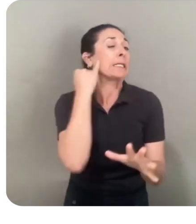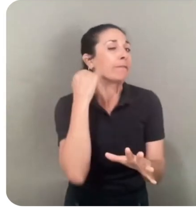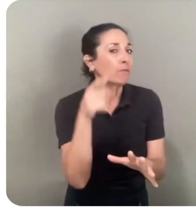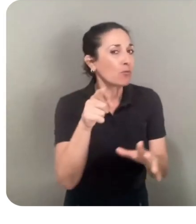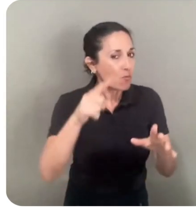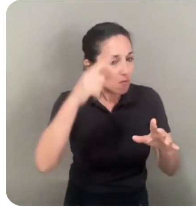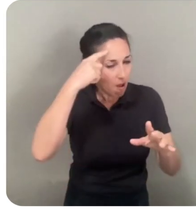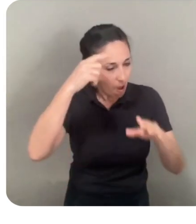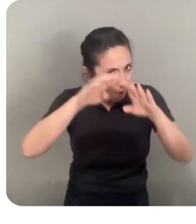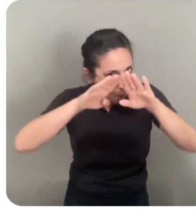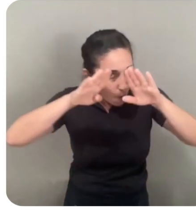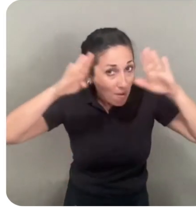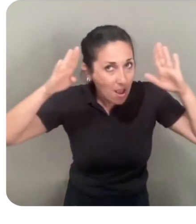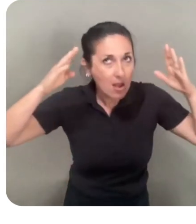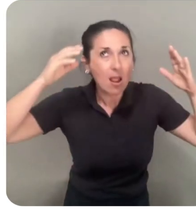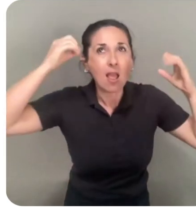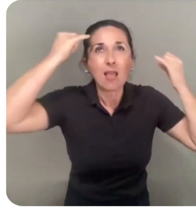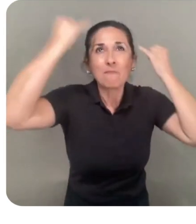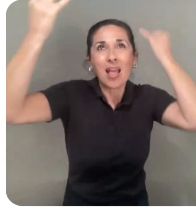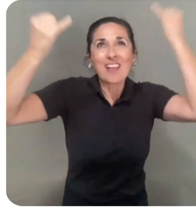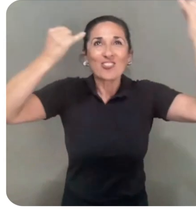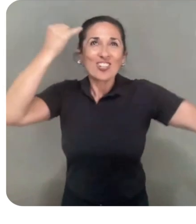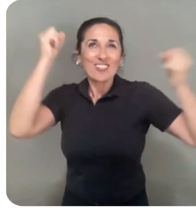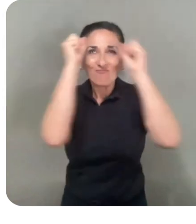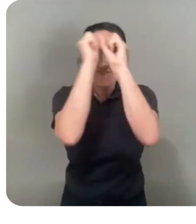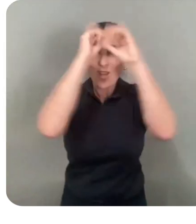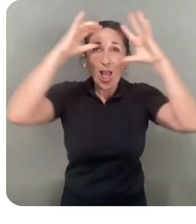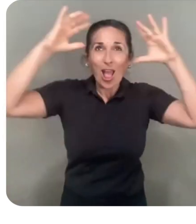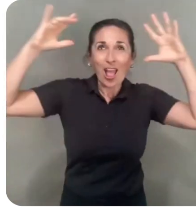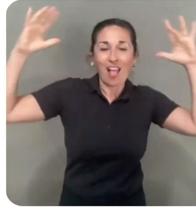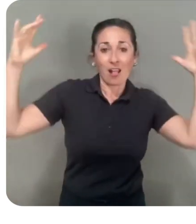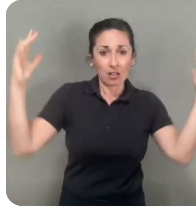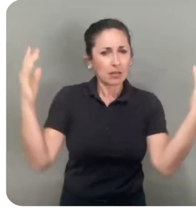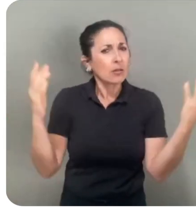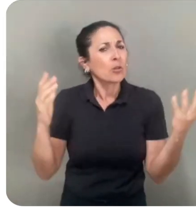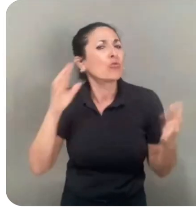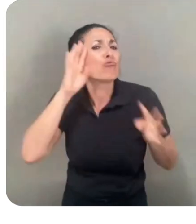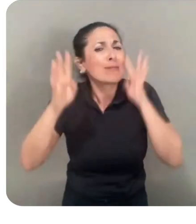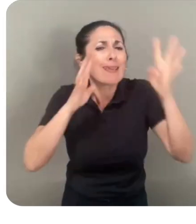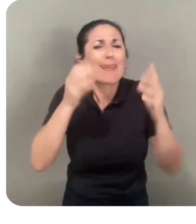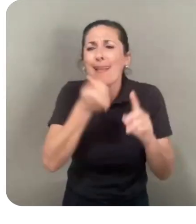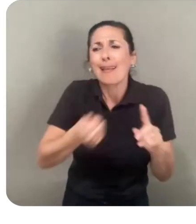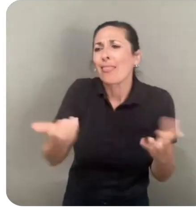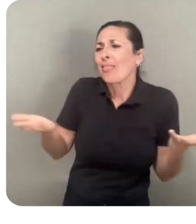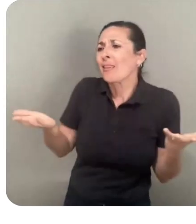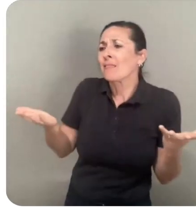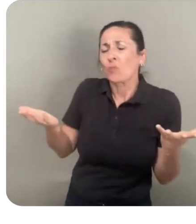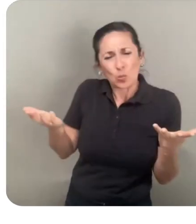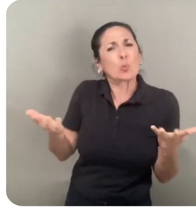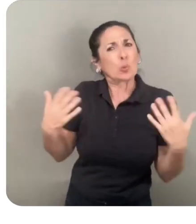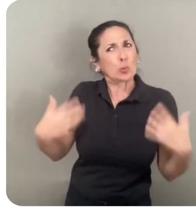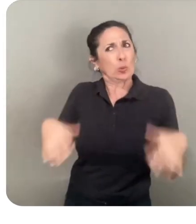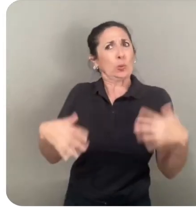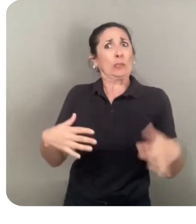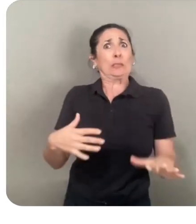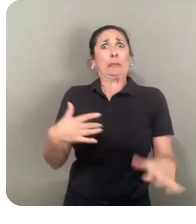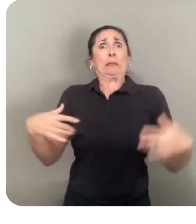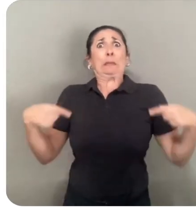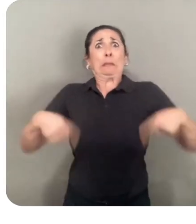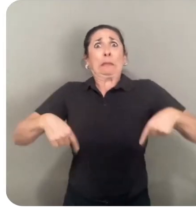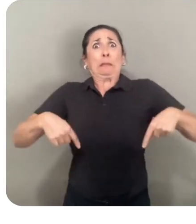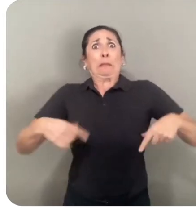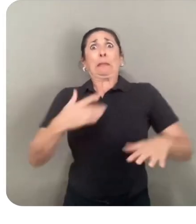up to your imagination. But being able to create anything can be daunting. And with